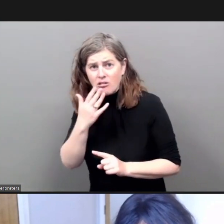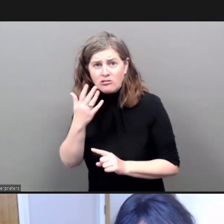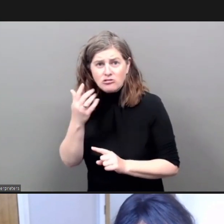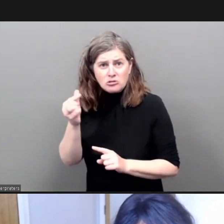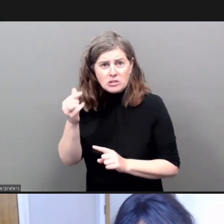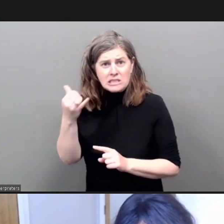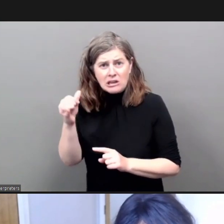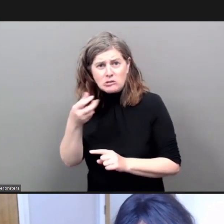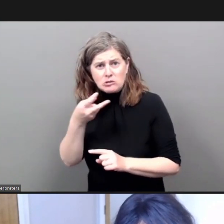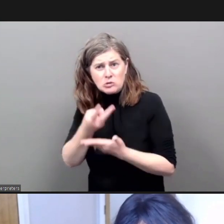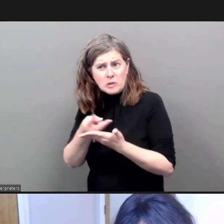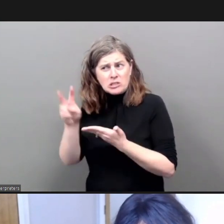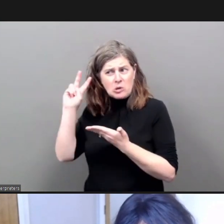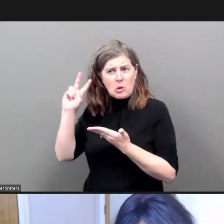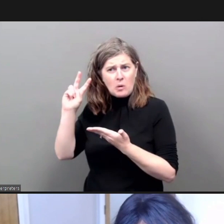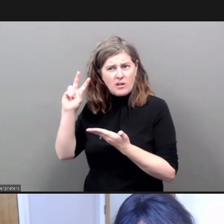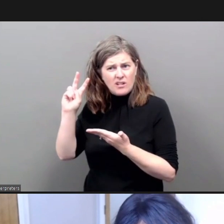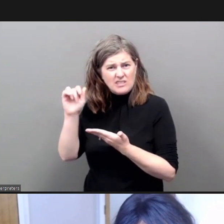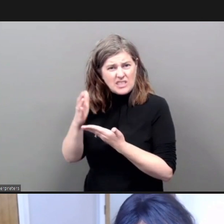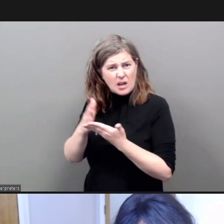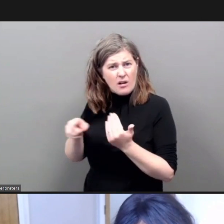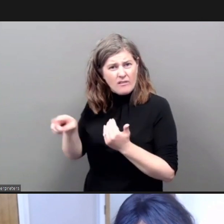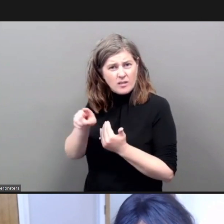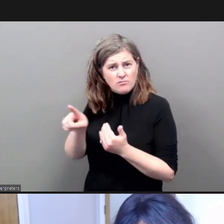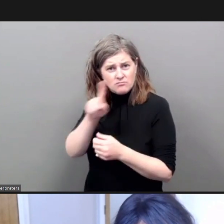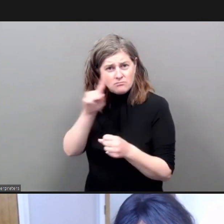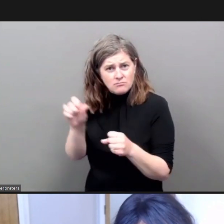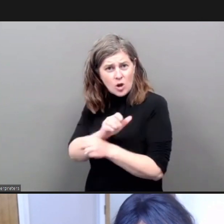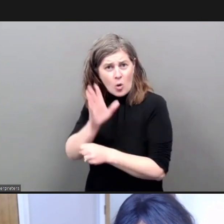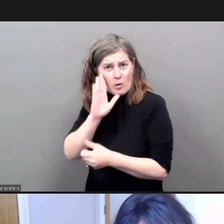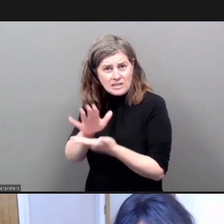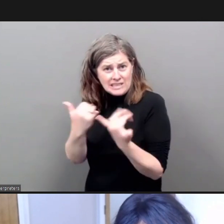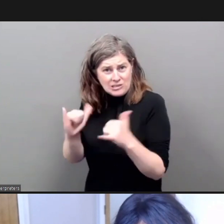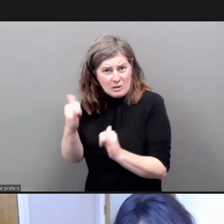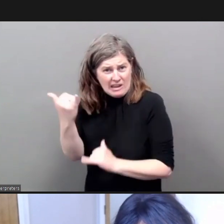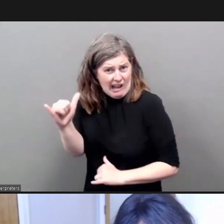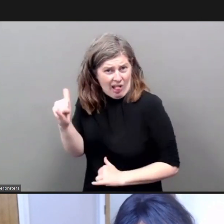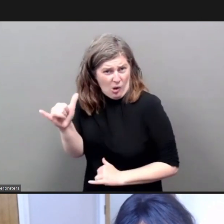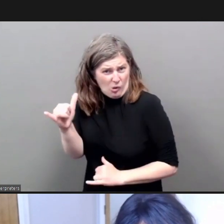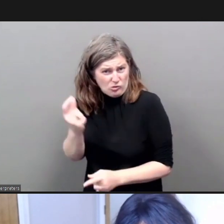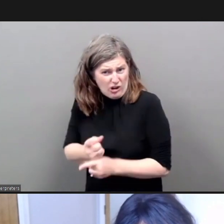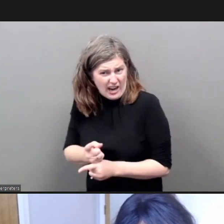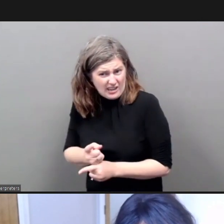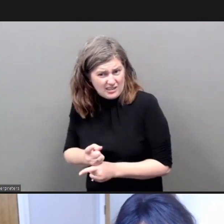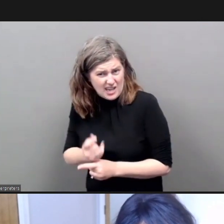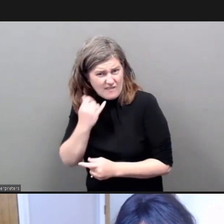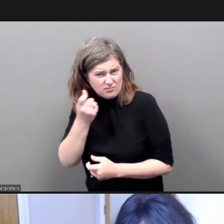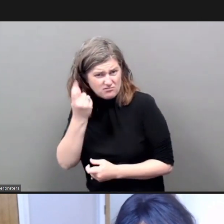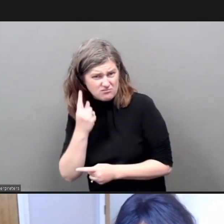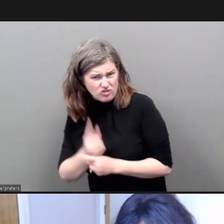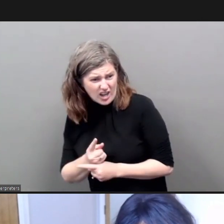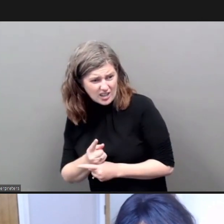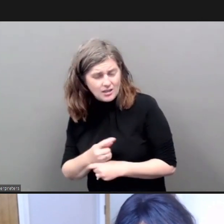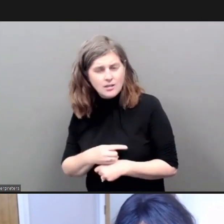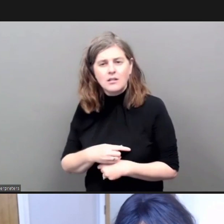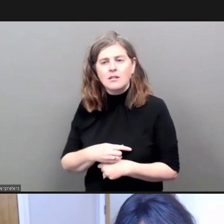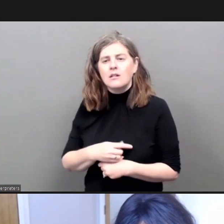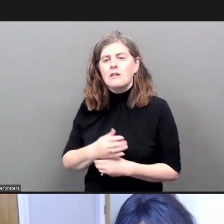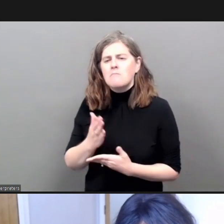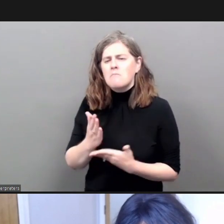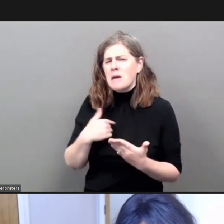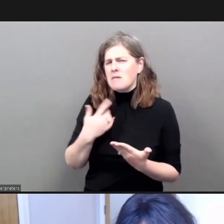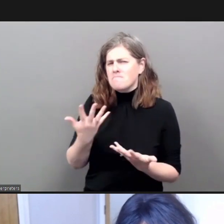the last health order was, and some of them indeed would have been yellow, if I gather that correctly. And I guess maybe I just wanted